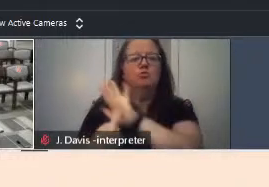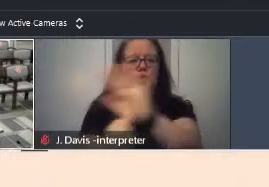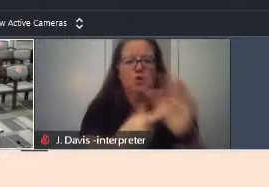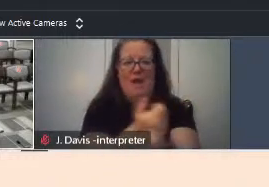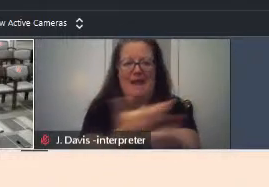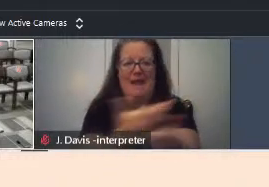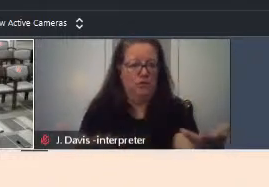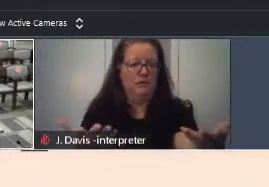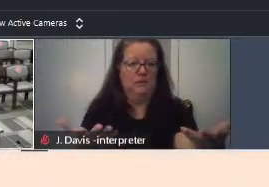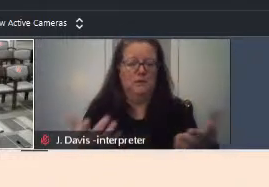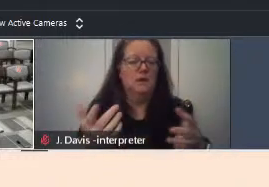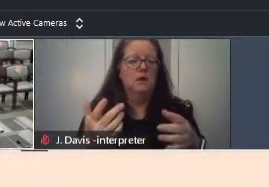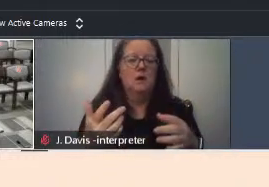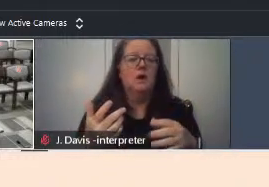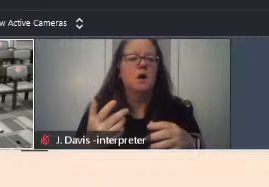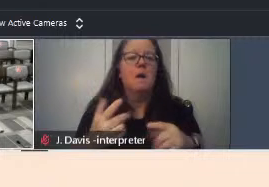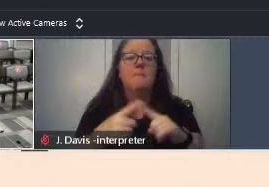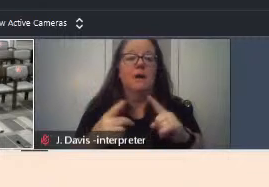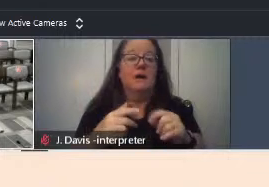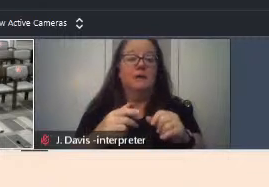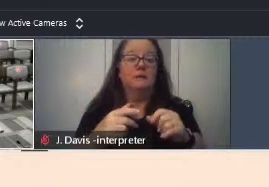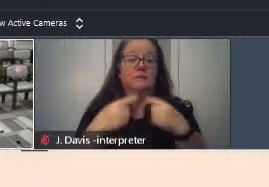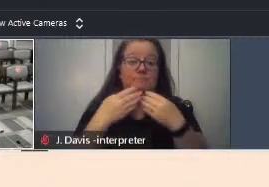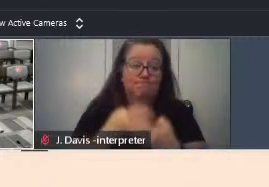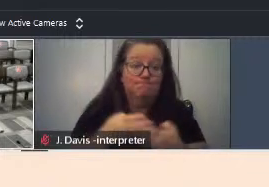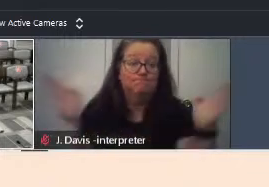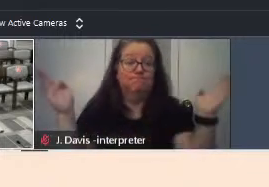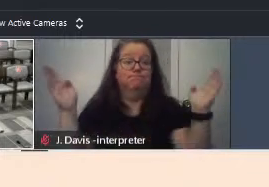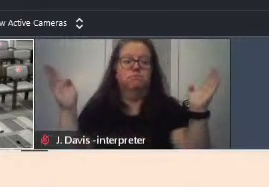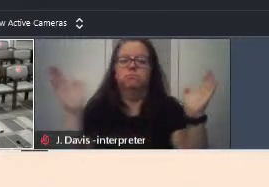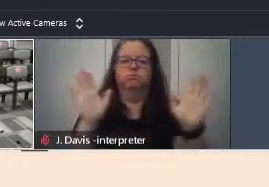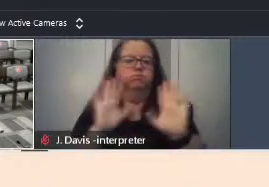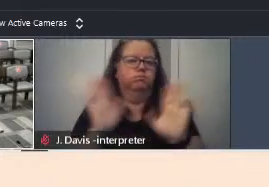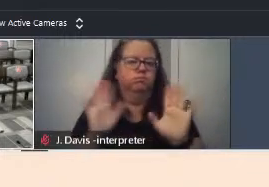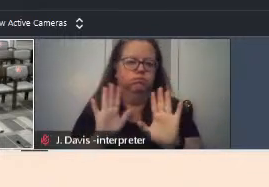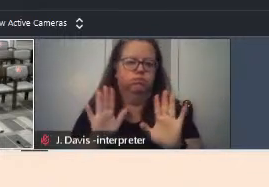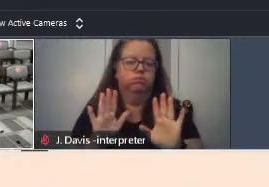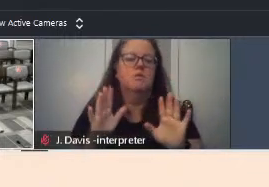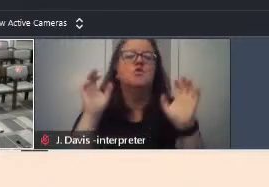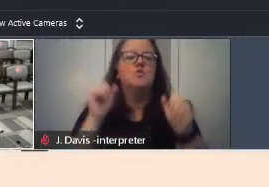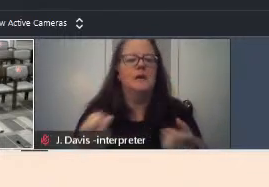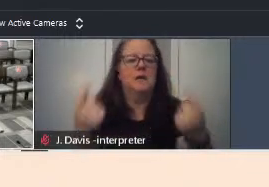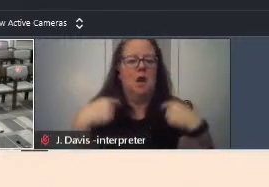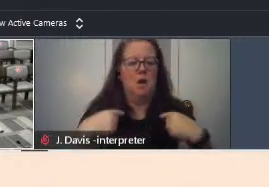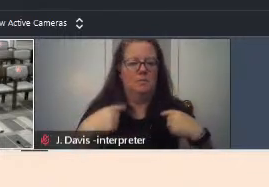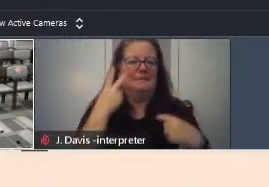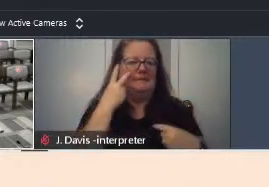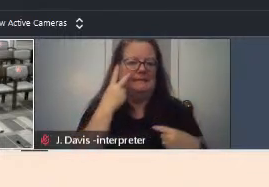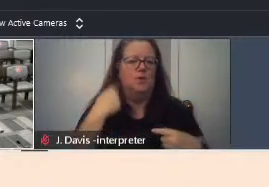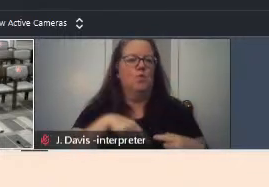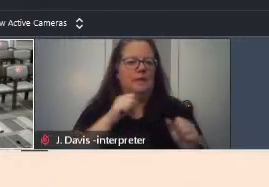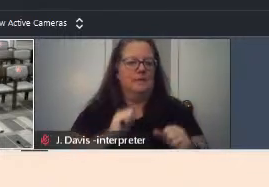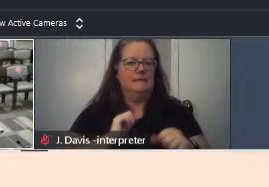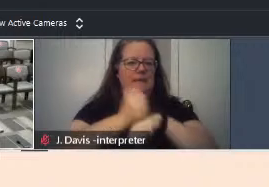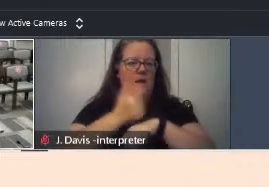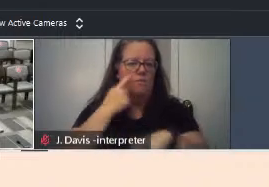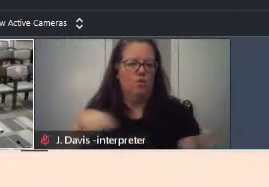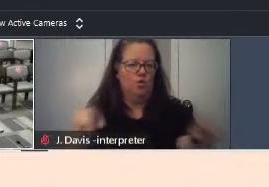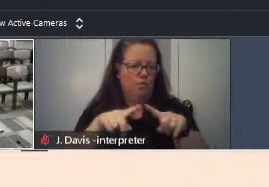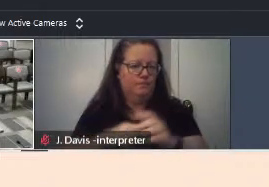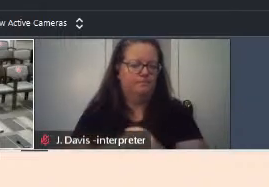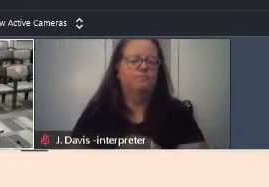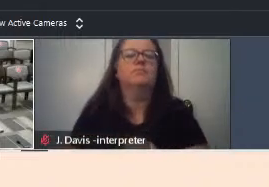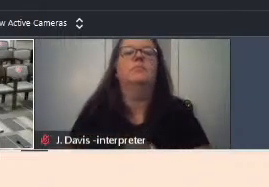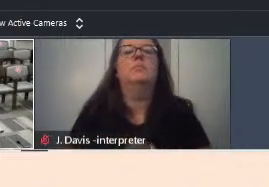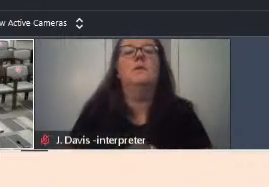protection plan. We don't let it get out of our hands, but you're welcome to come review it. Quentin Clark can set that up as well. So it's